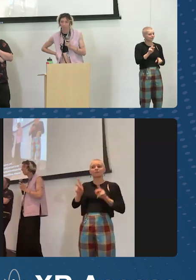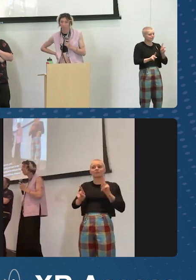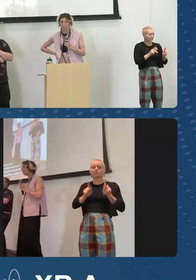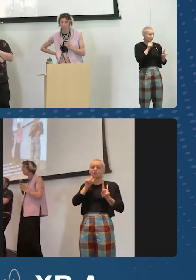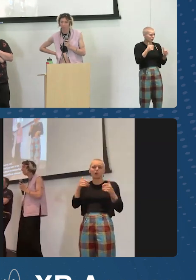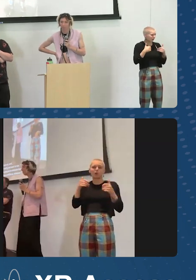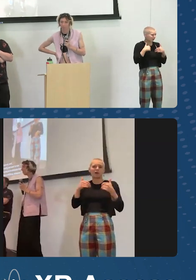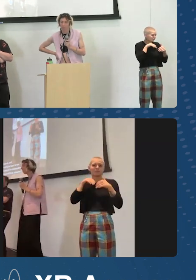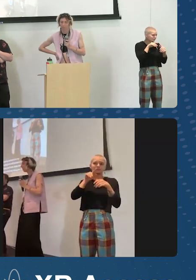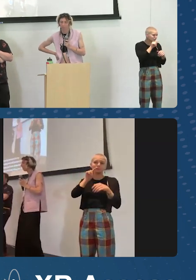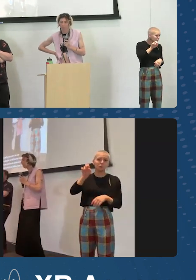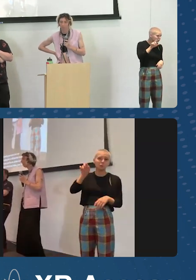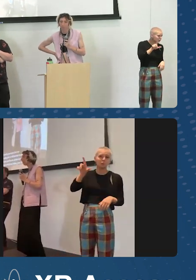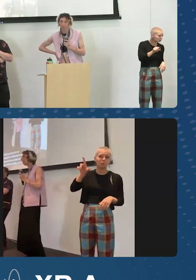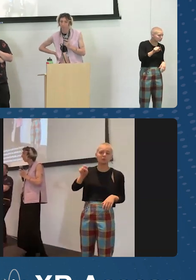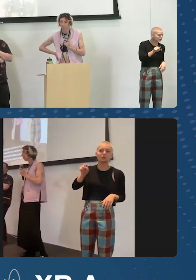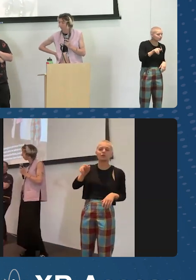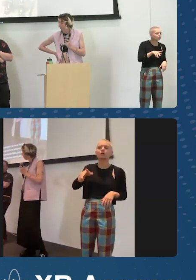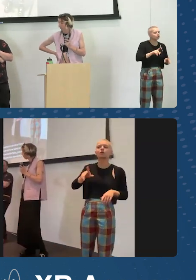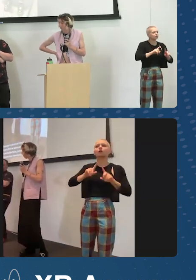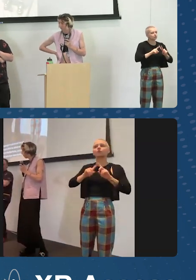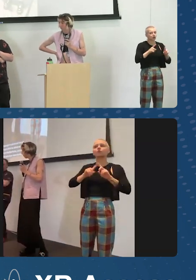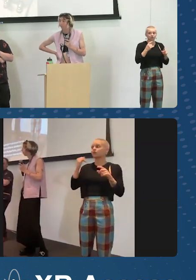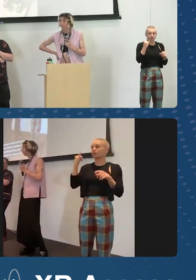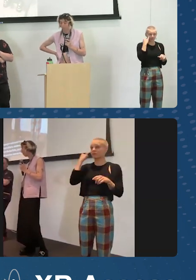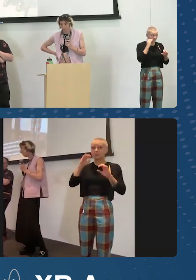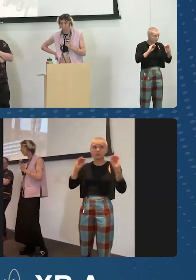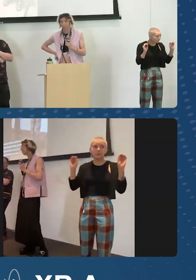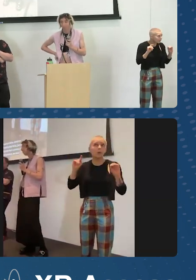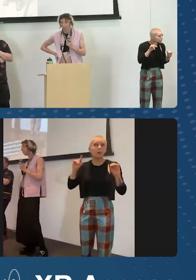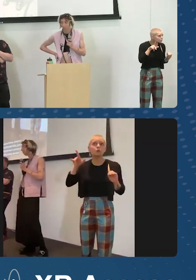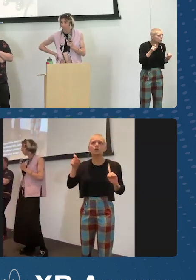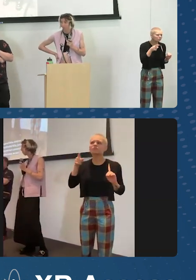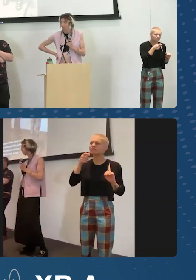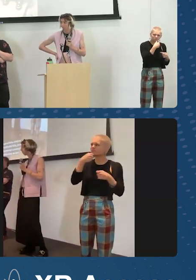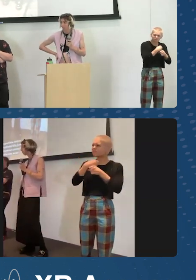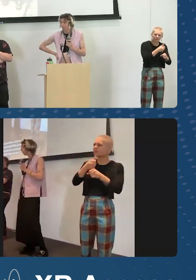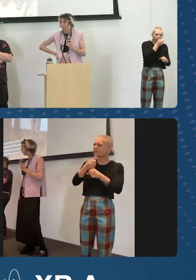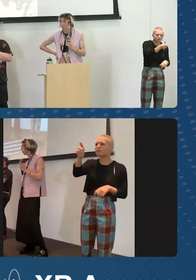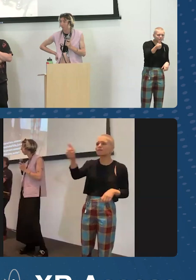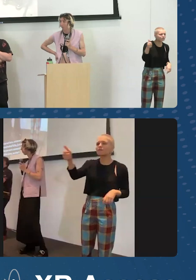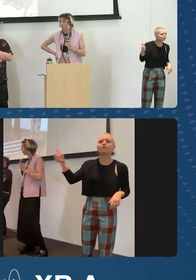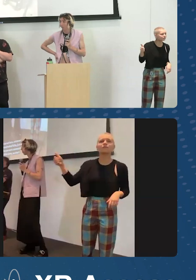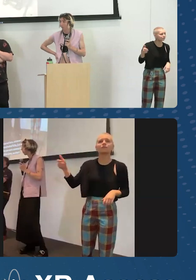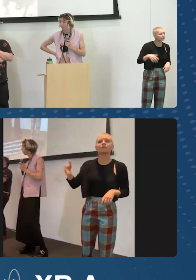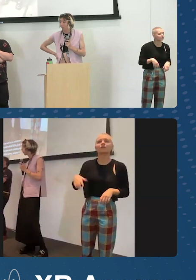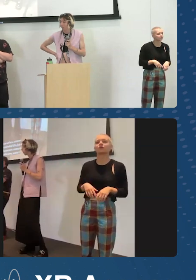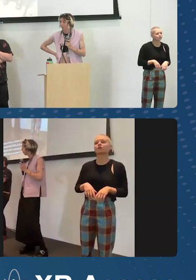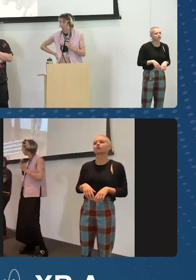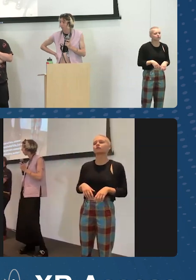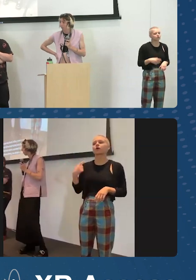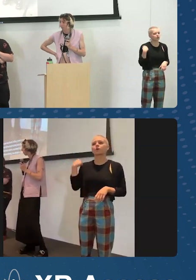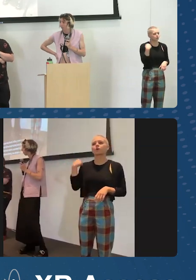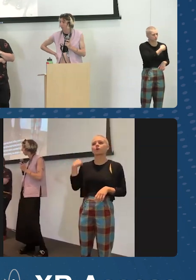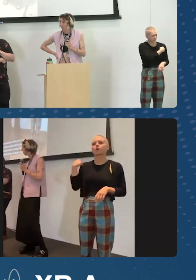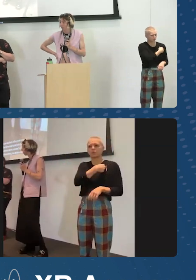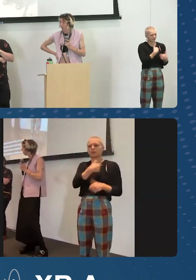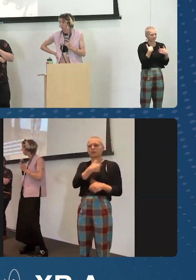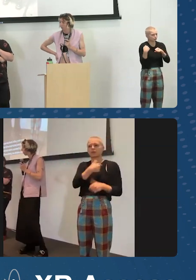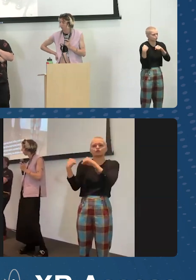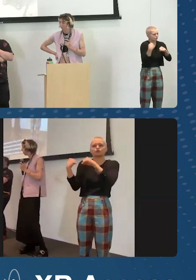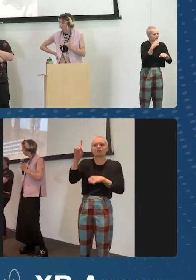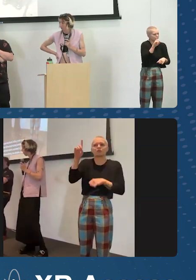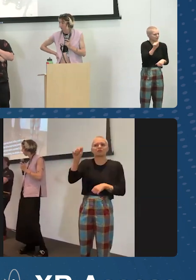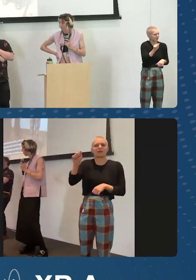but make your own tools if you can. You live in community, disabled people, very strong.